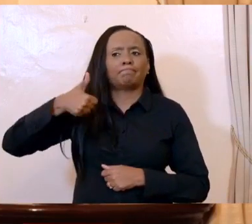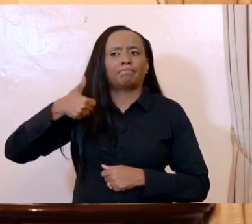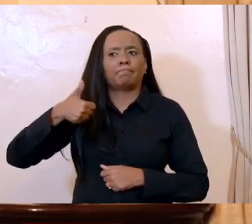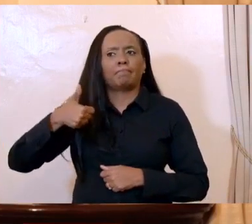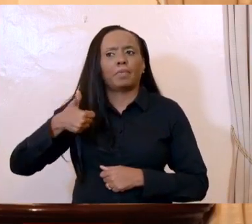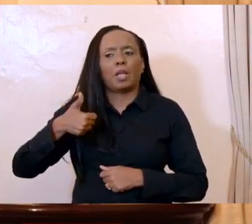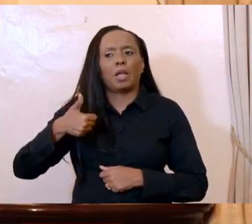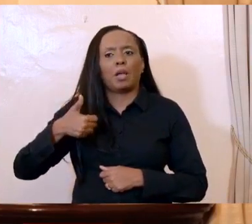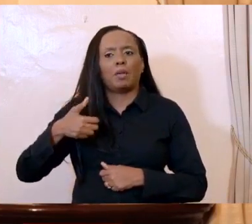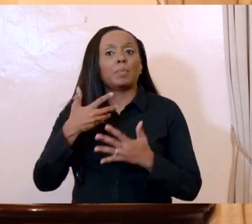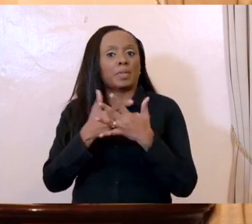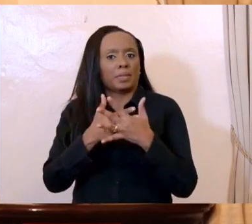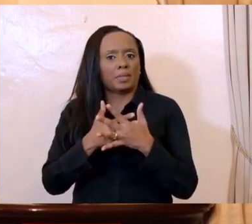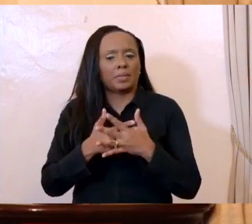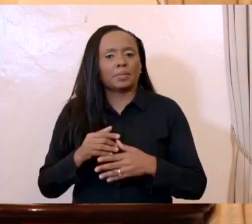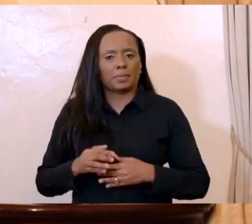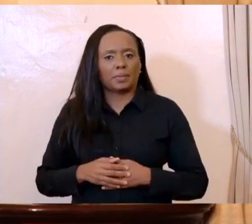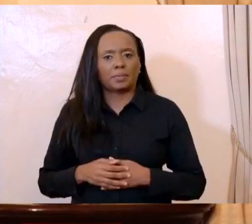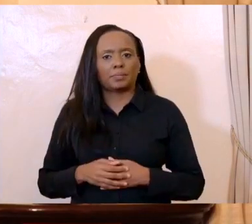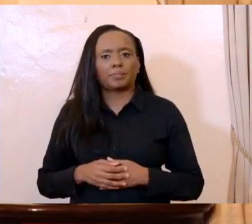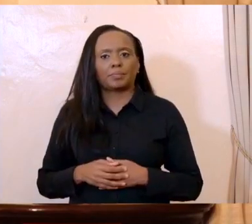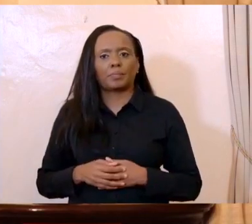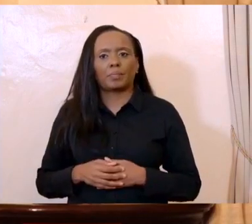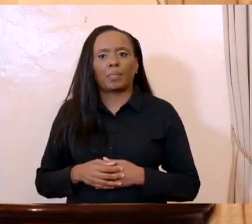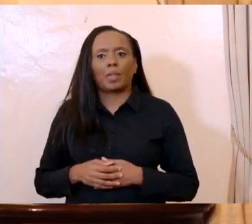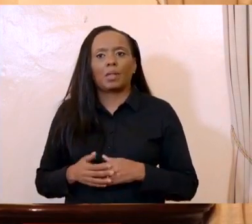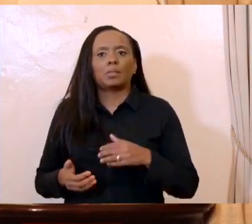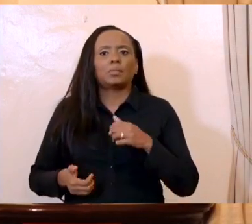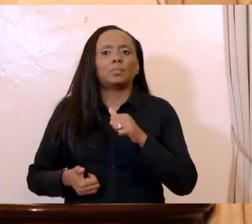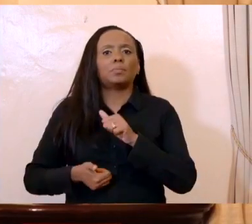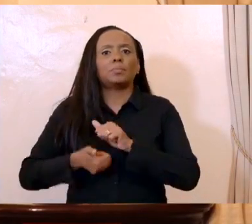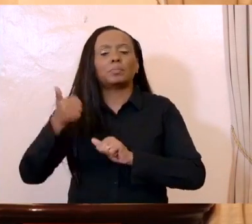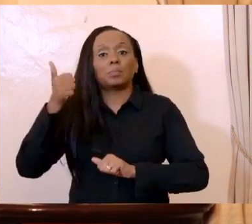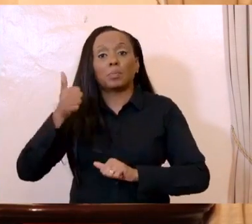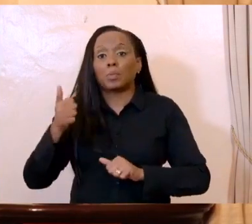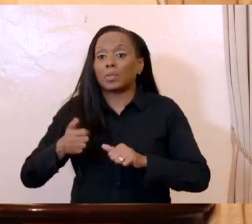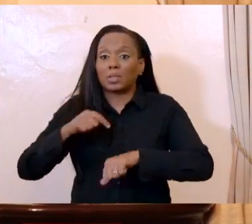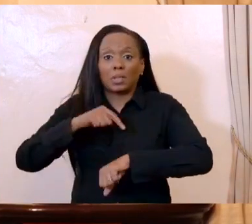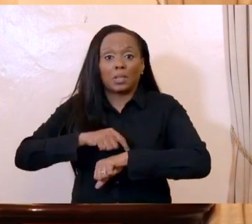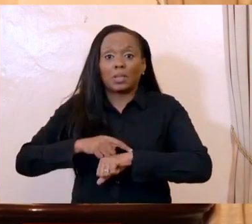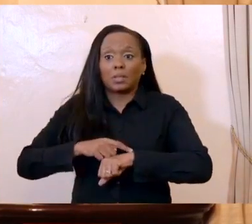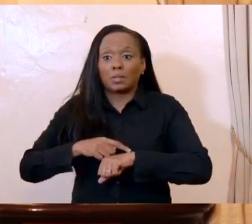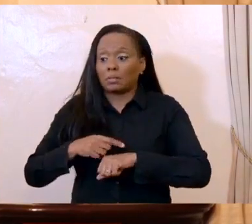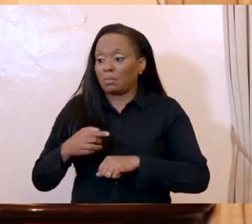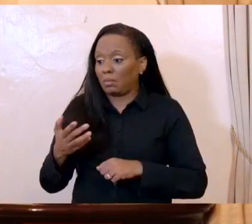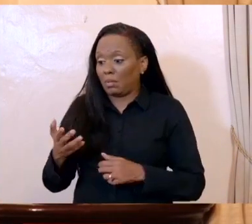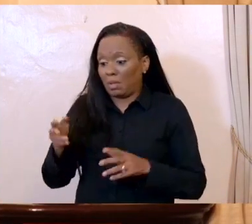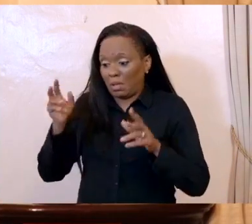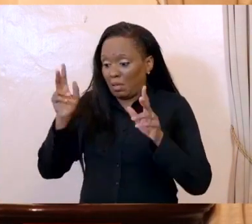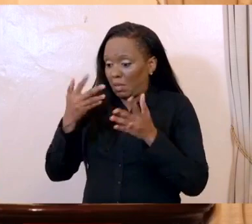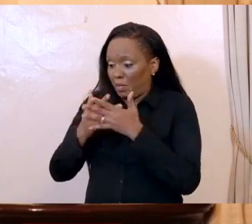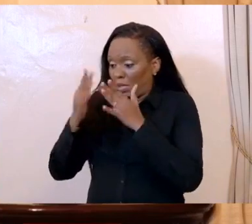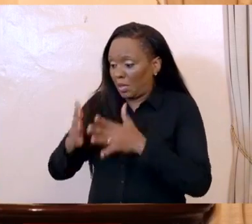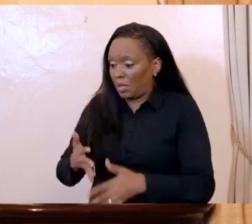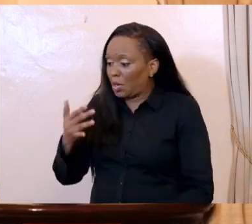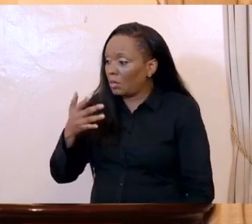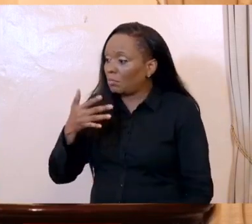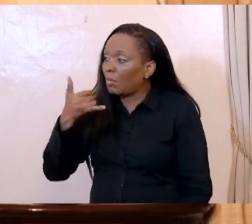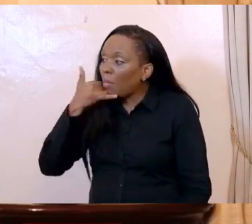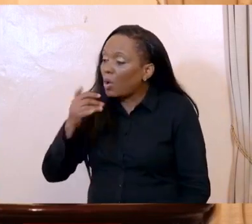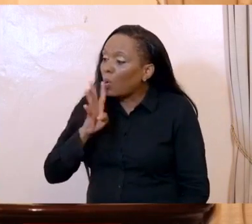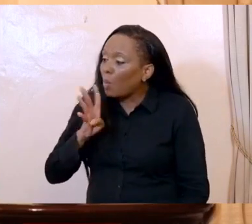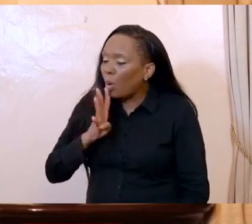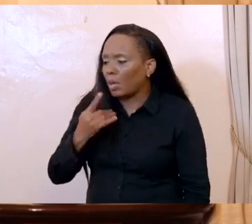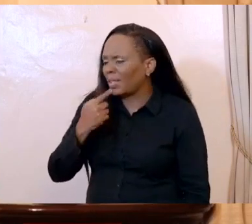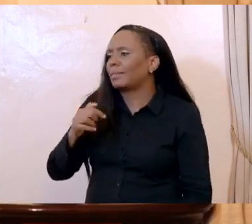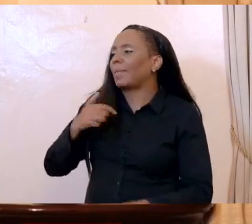In most instances, the inmates that people were concerned about were put on the phone to speak to them to say, well, you know, I'm okay, or this has been done, and that matter